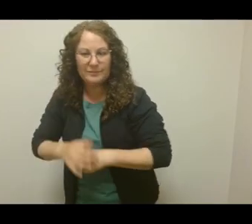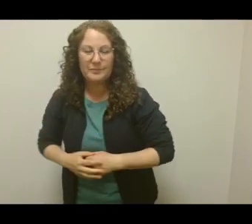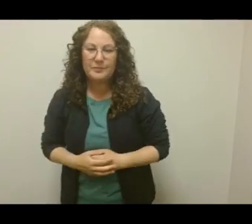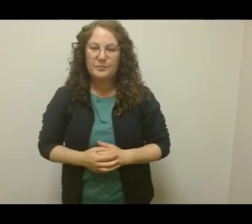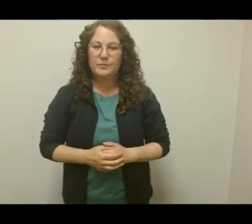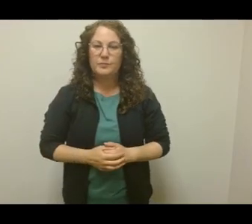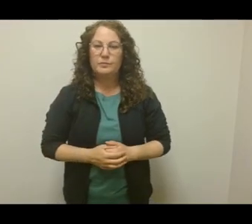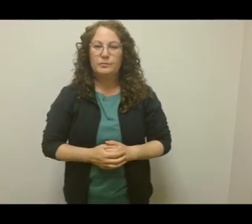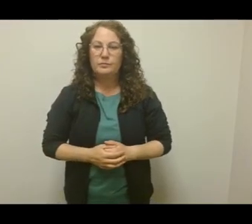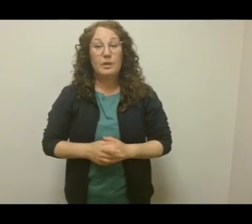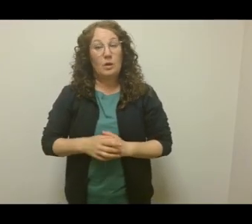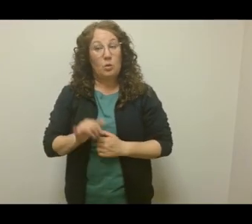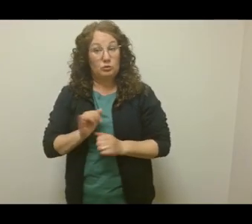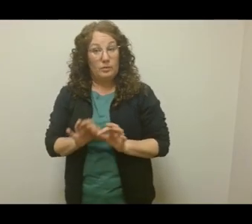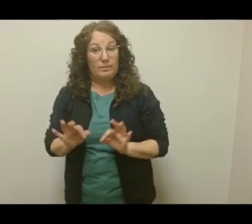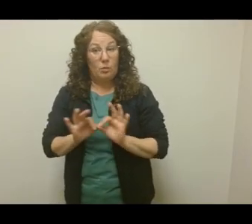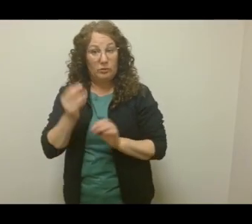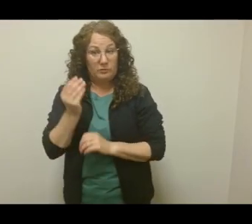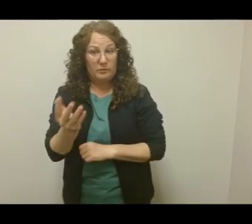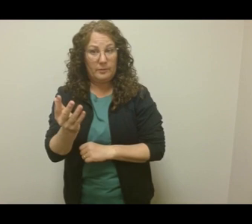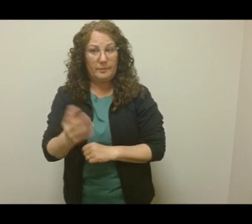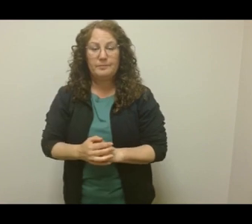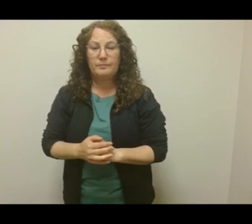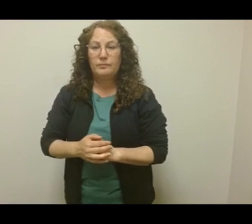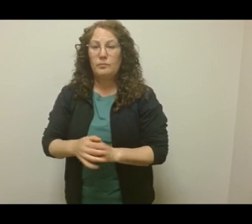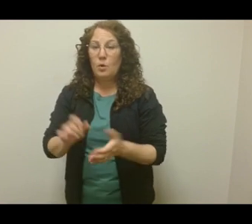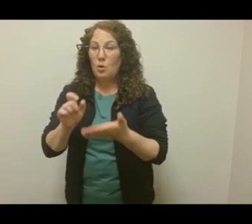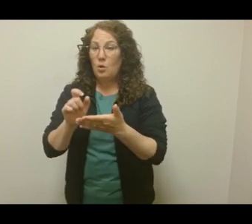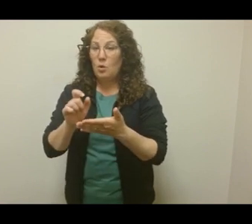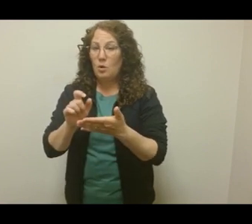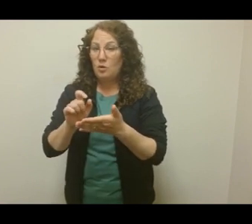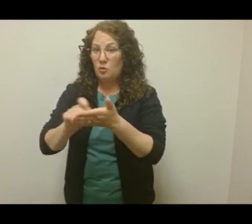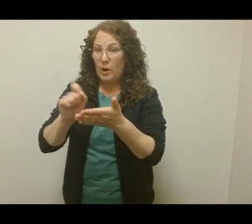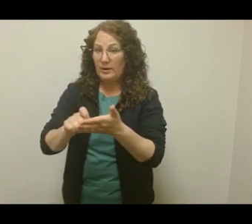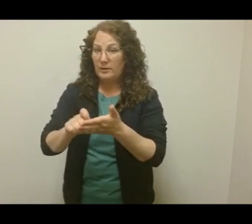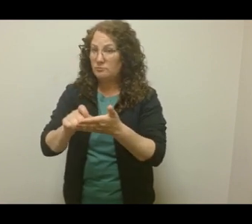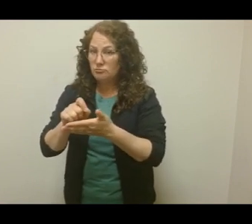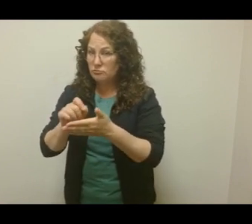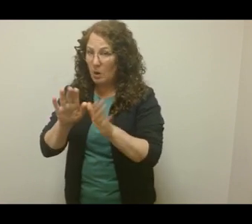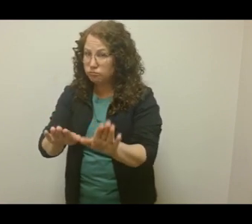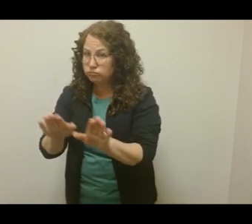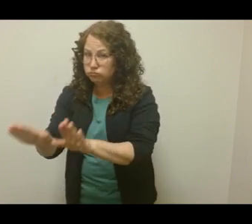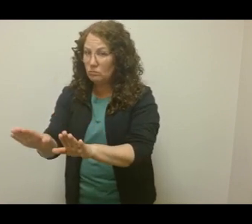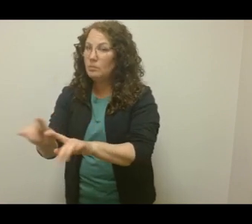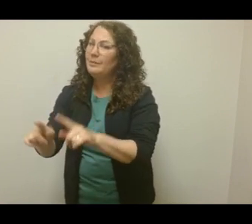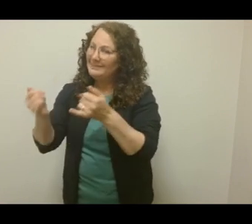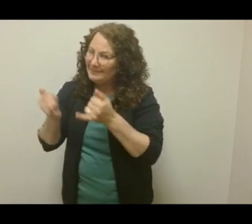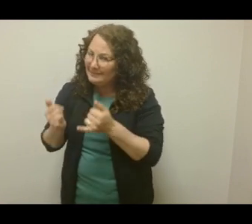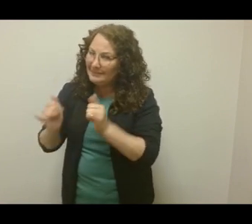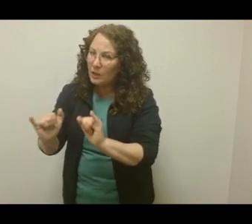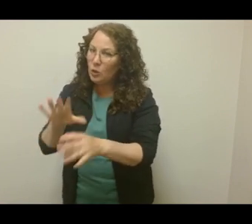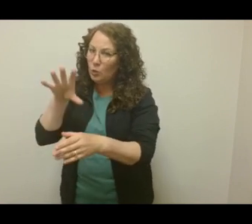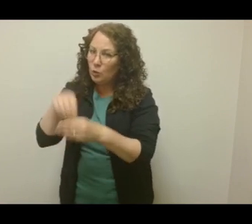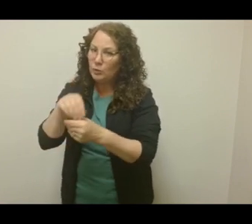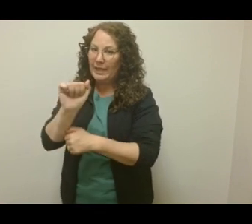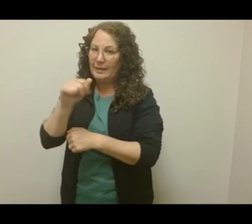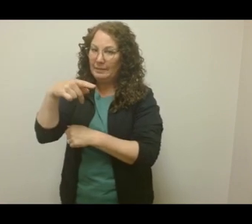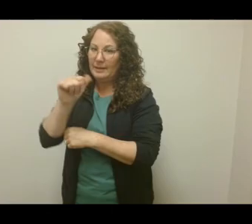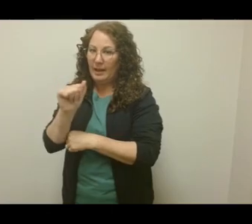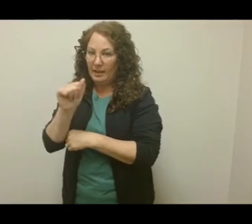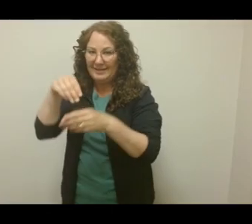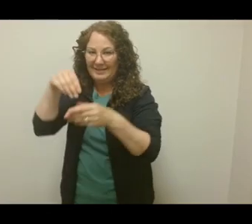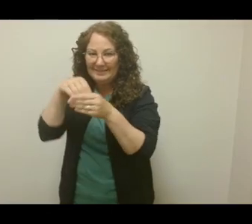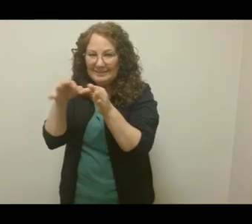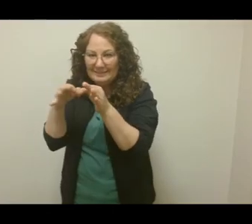And important to note that even though the writing task is informal, Olu still includes APA in-text citations and